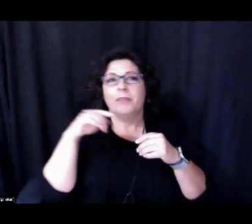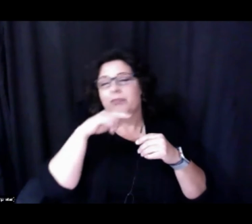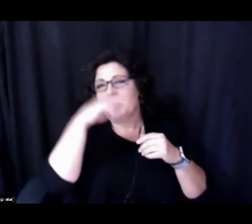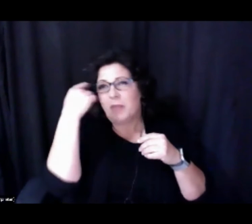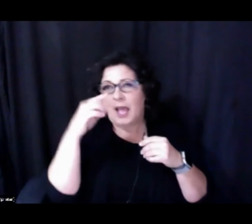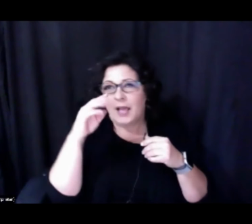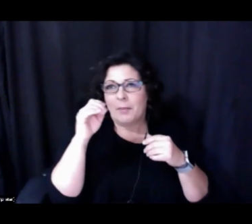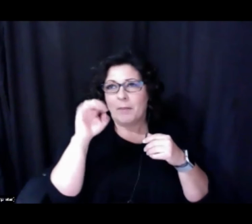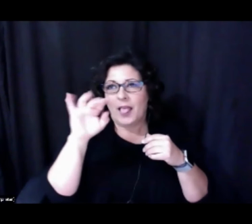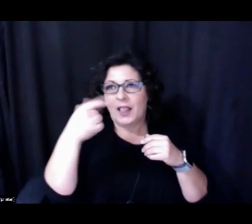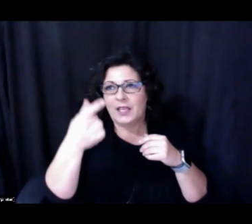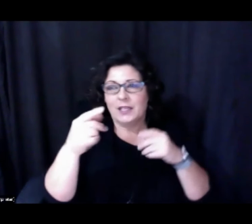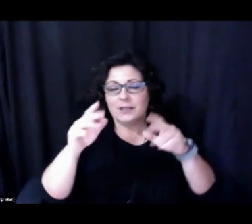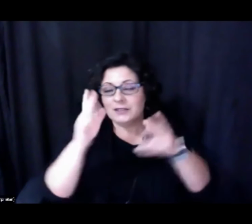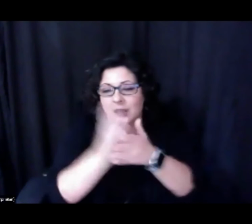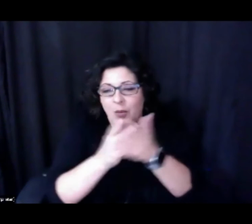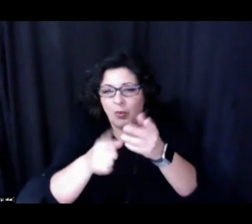sexual.